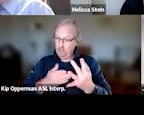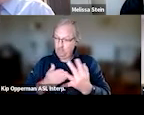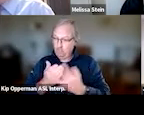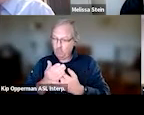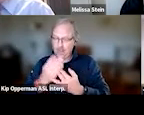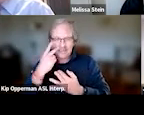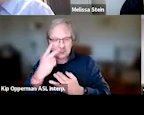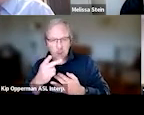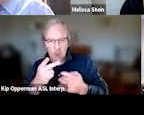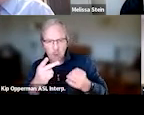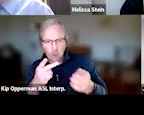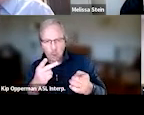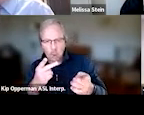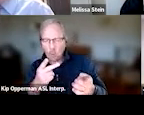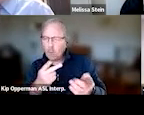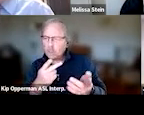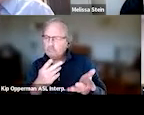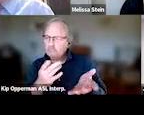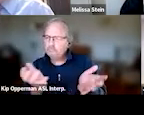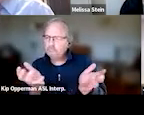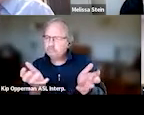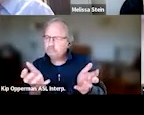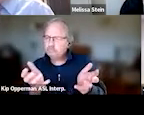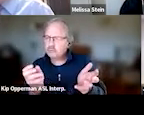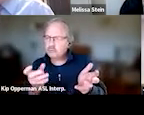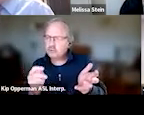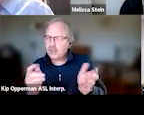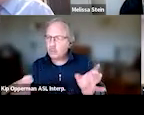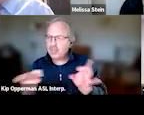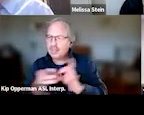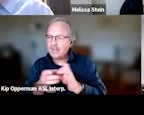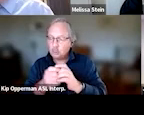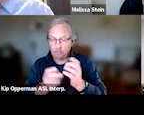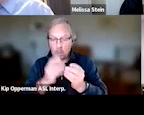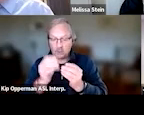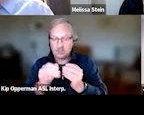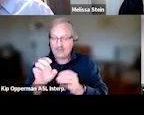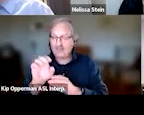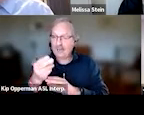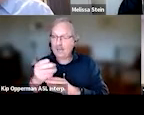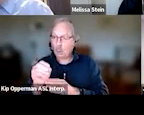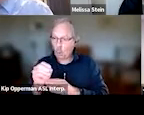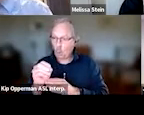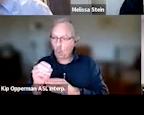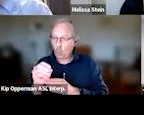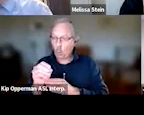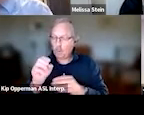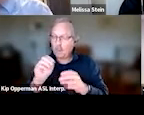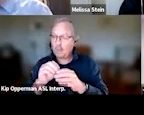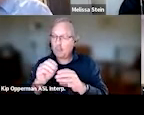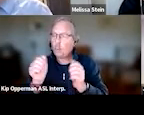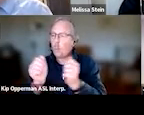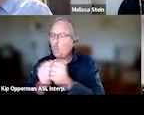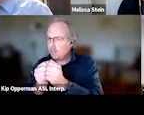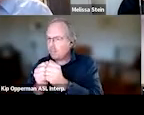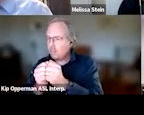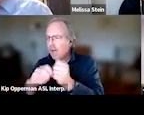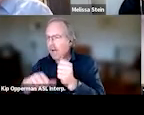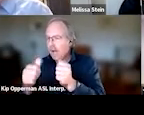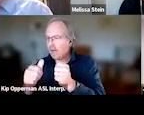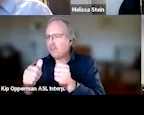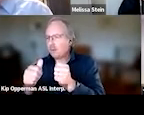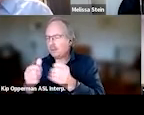one chat as it relates to Project ECHO in other or with other key